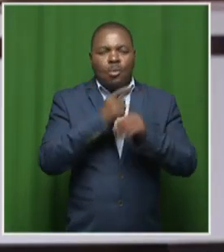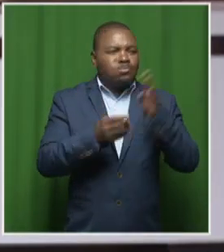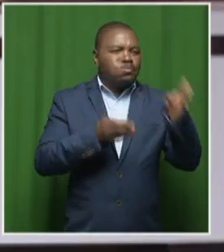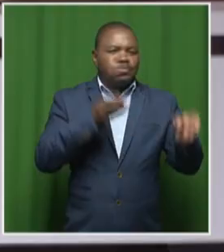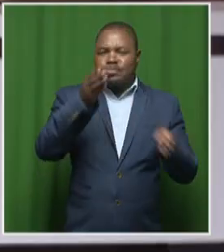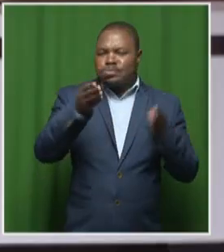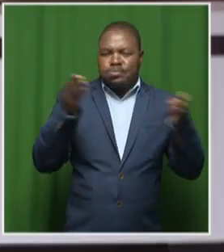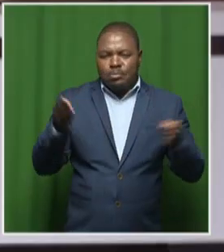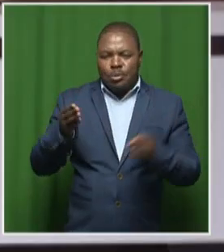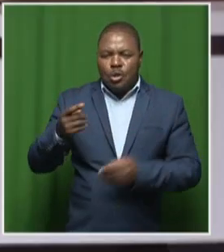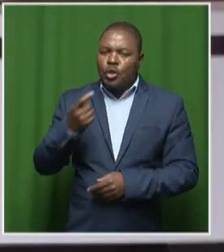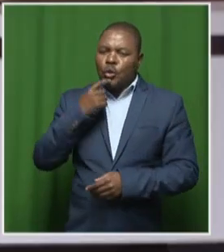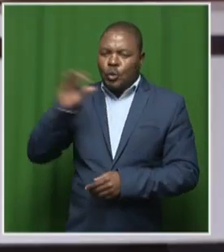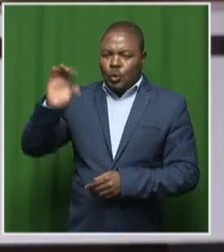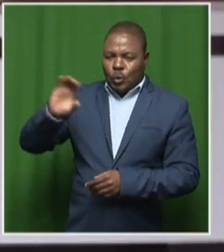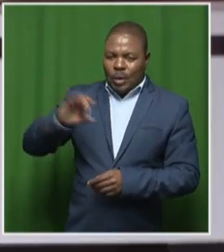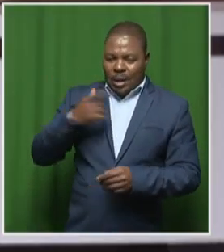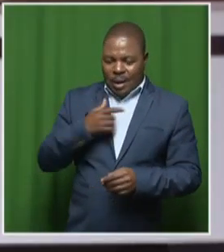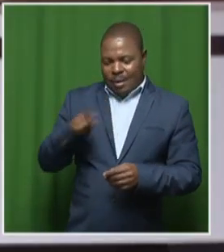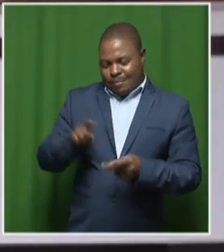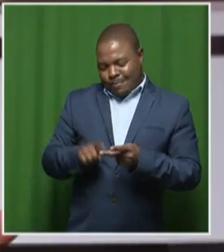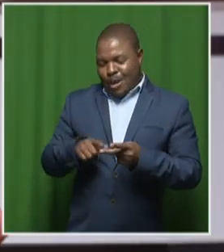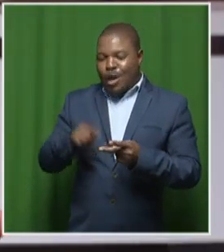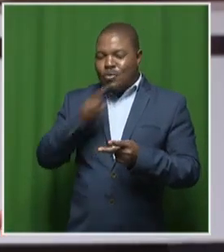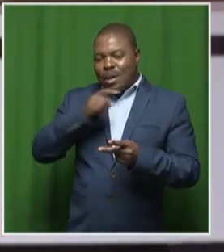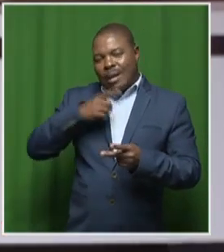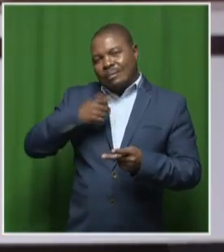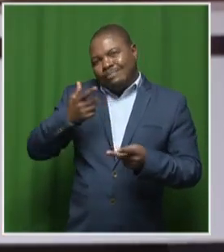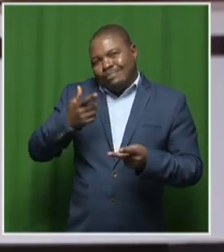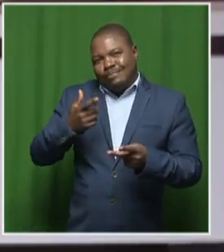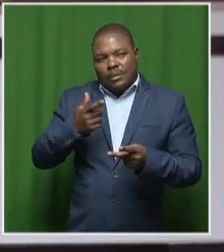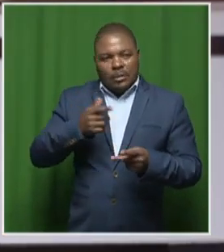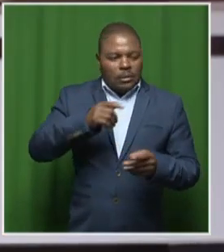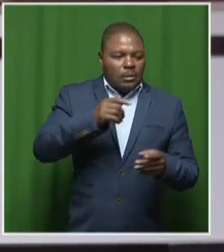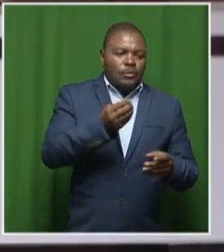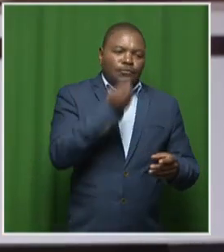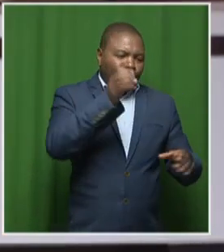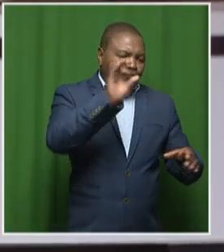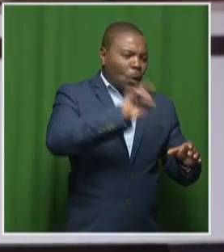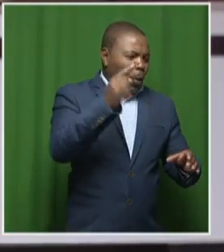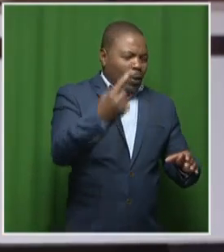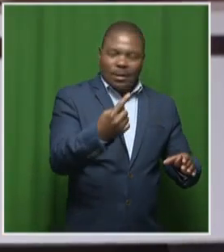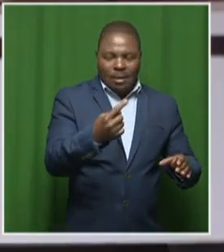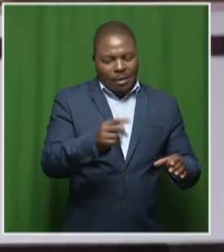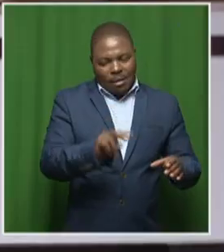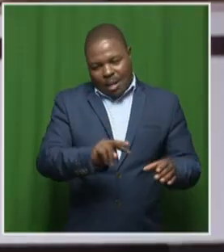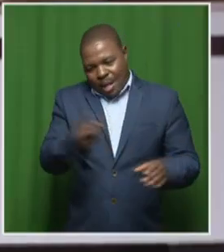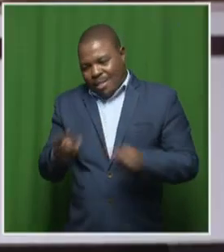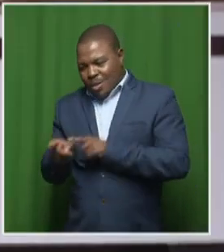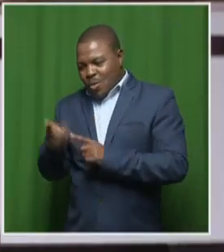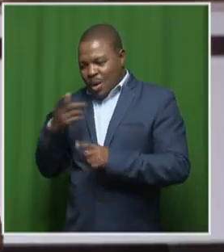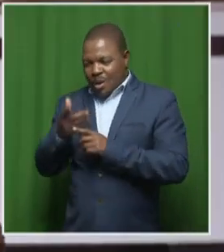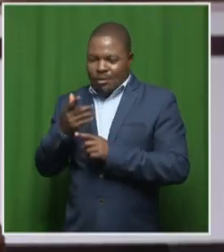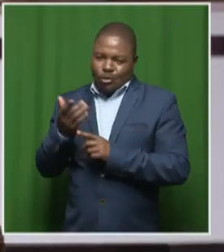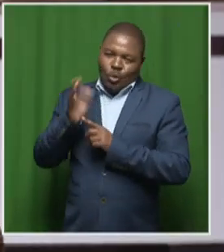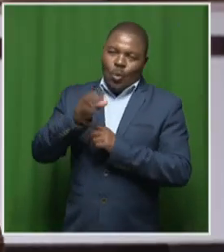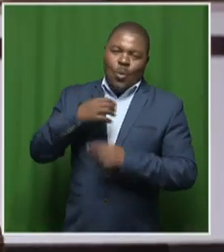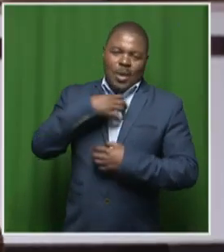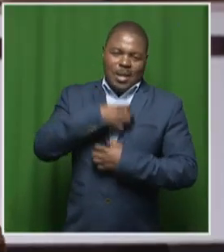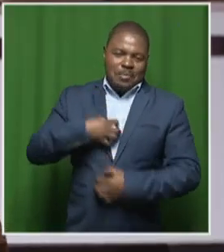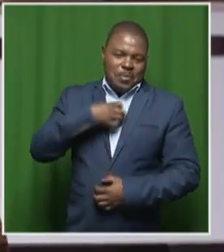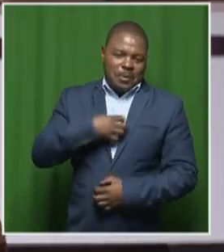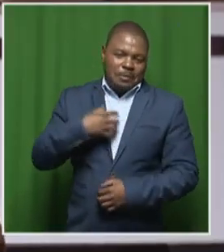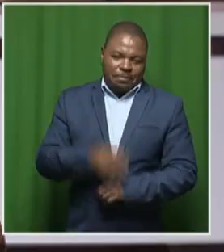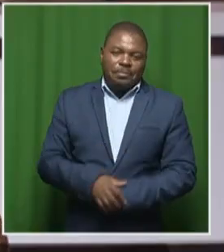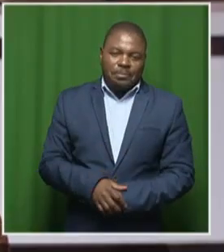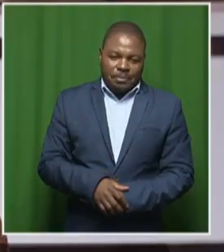years. But now I'm giving salt a second life. Instead of you just putting it in a pot, now you can see something that will actually evoke emotion. So that was the idea,